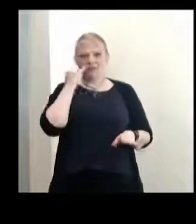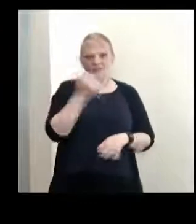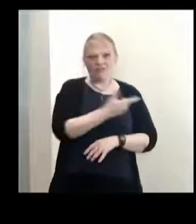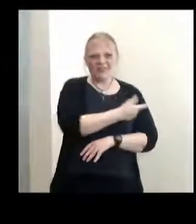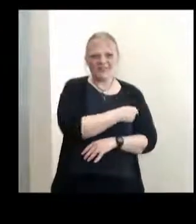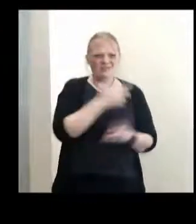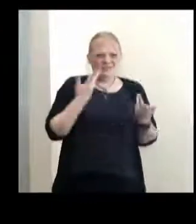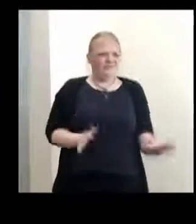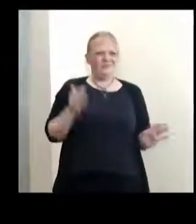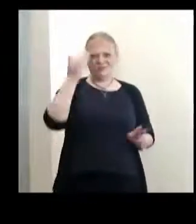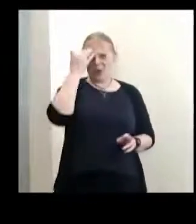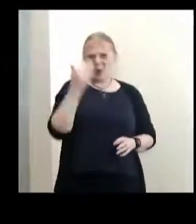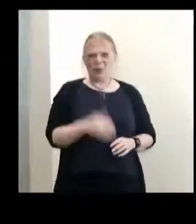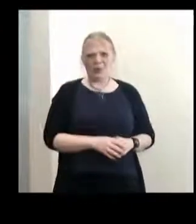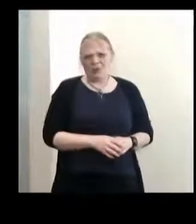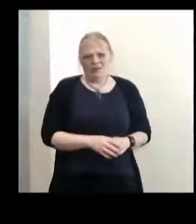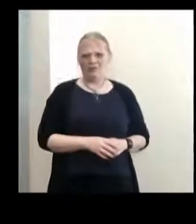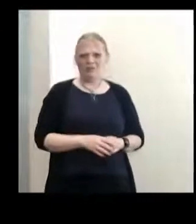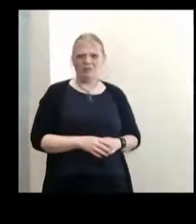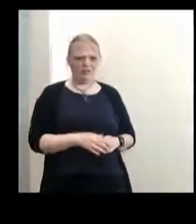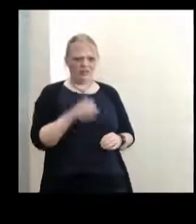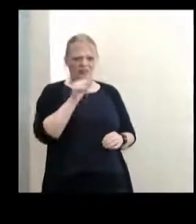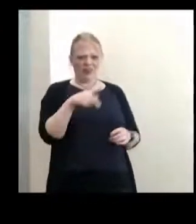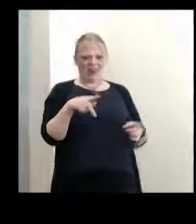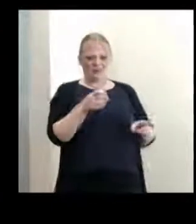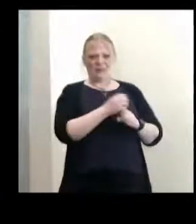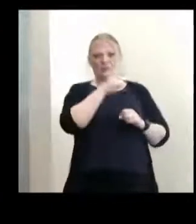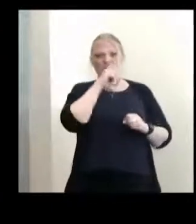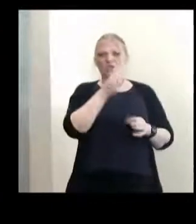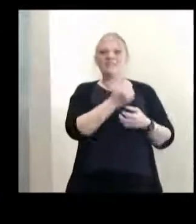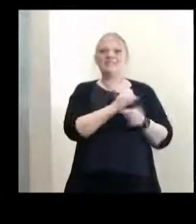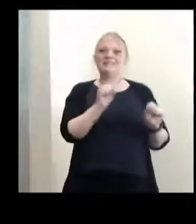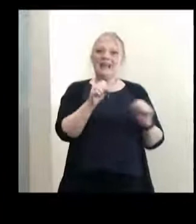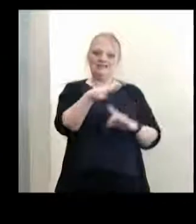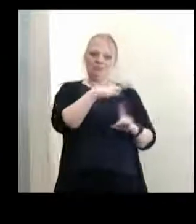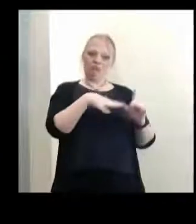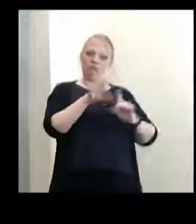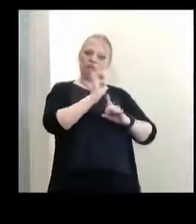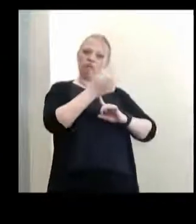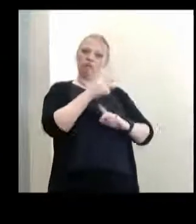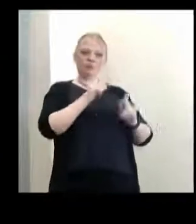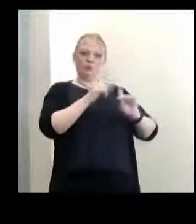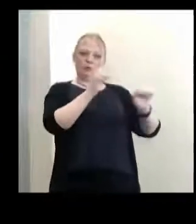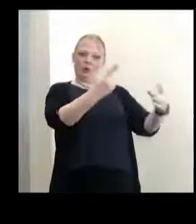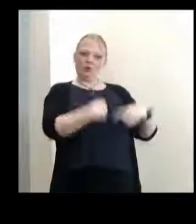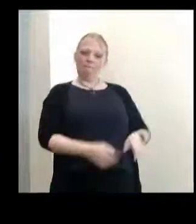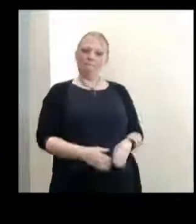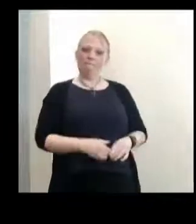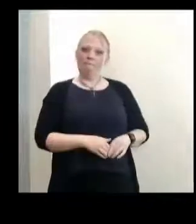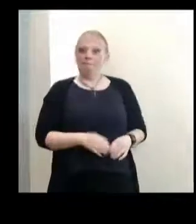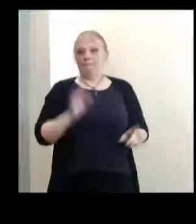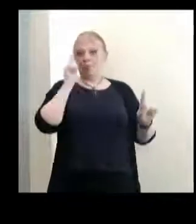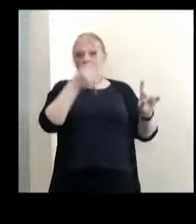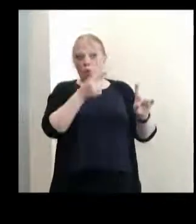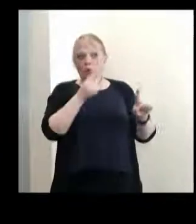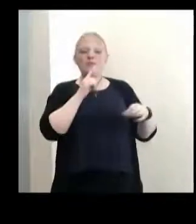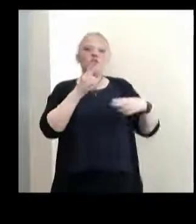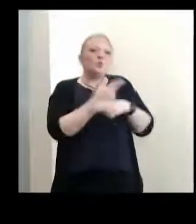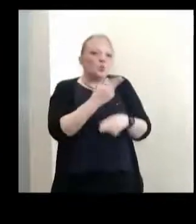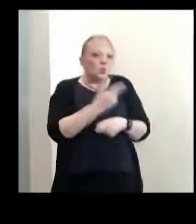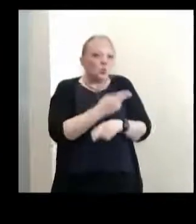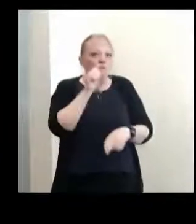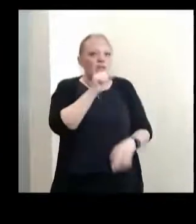we already know. We can already know it. This will ensure that it's a safe environment so that people can come. Our goal is to use the Excelsior